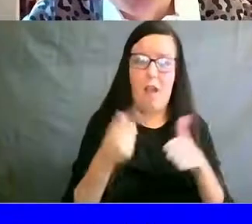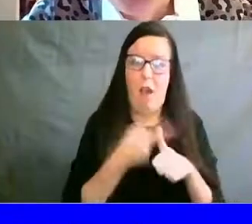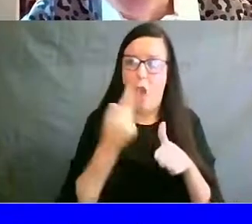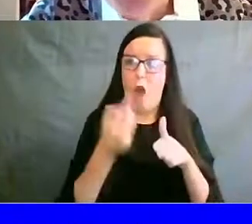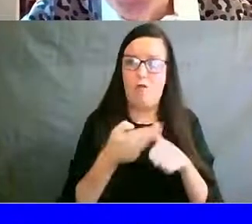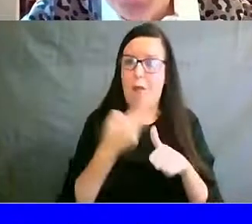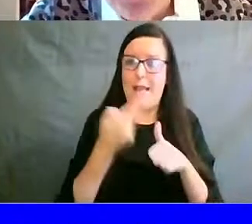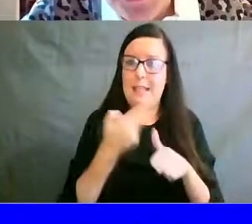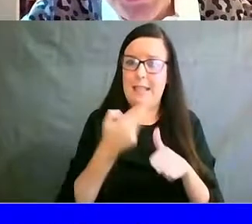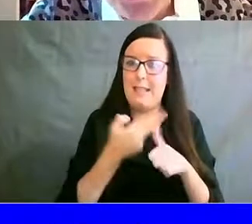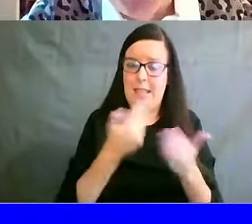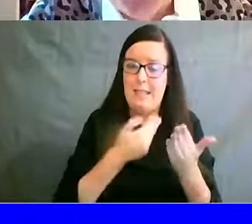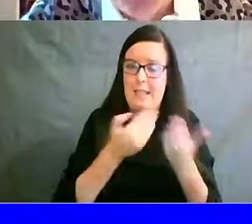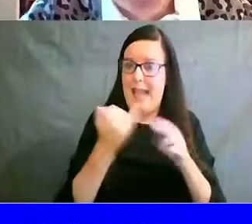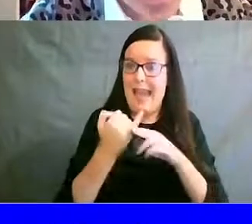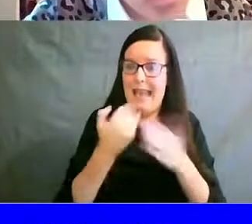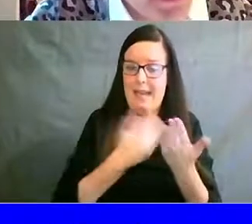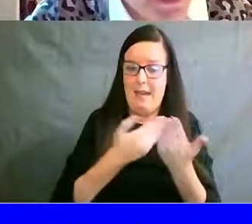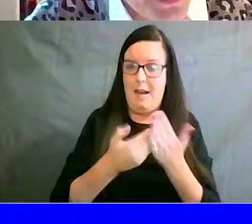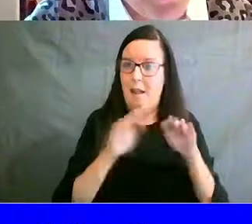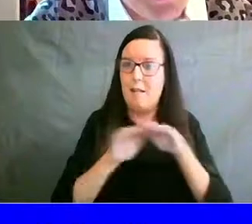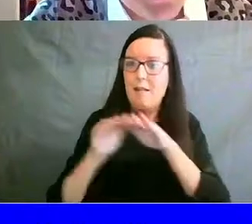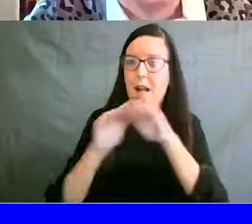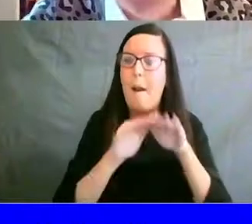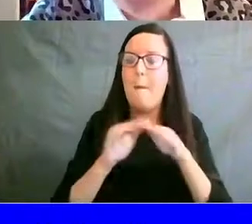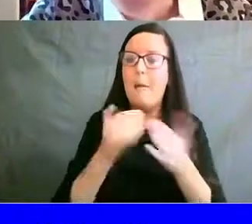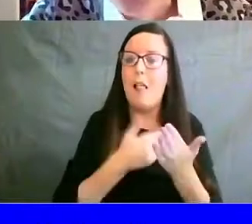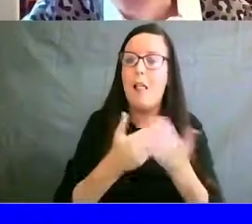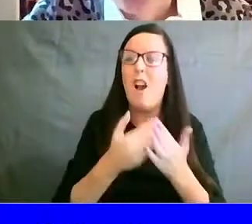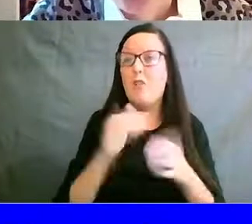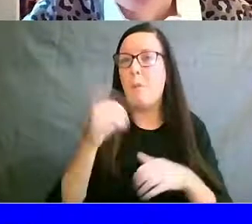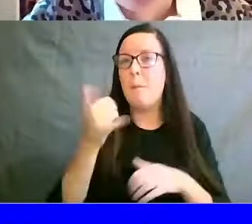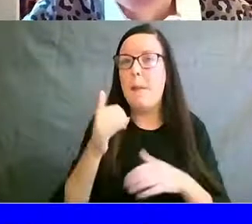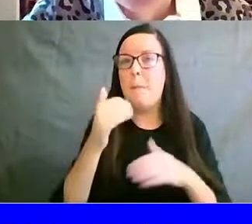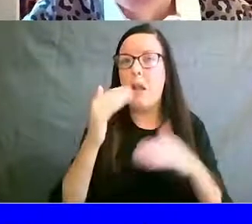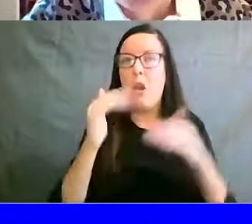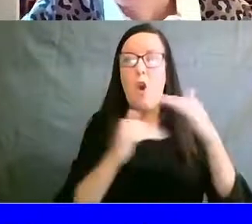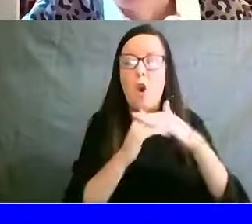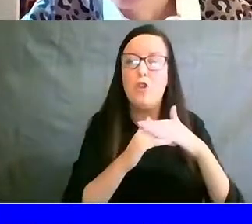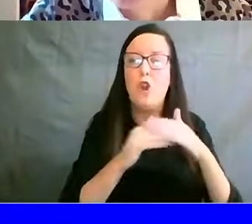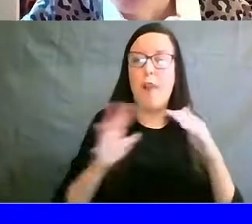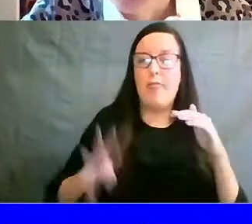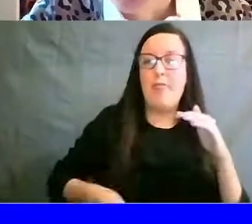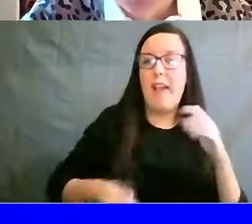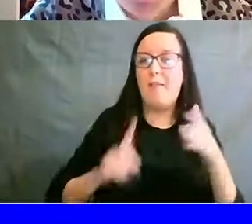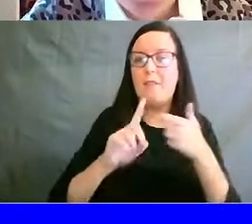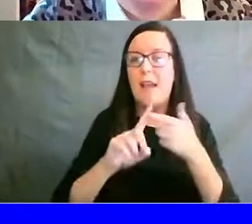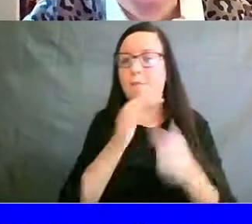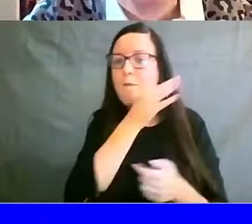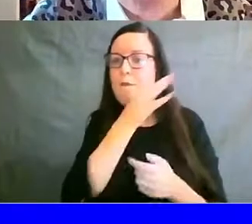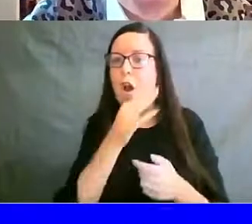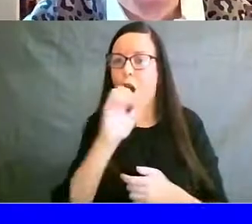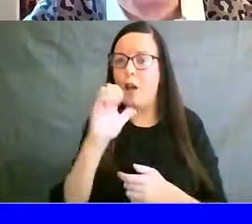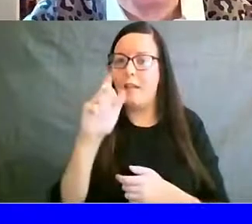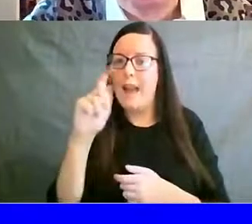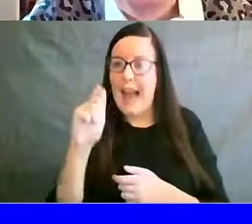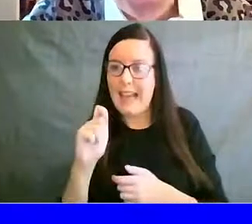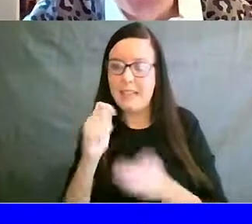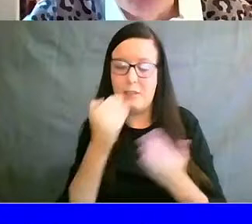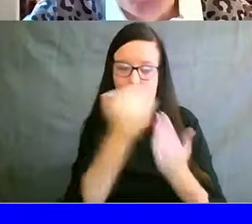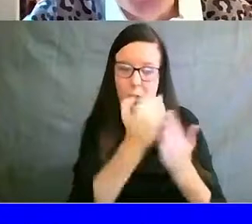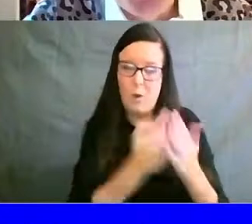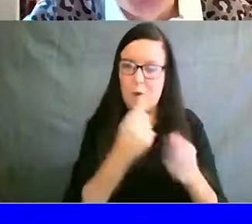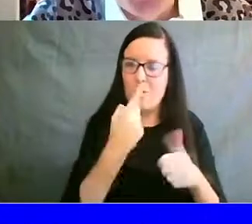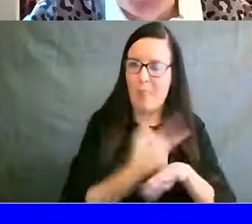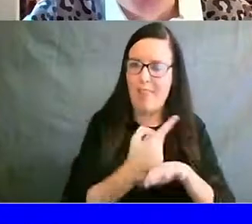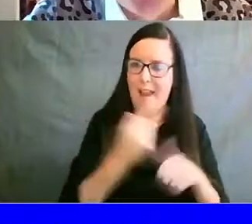and statute, such as an offence under the Theft and Fraud Offences Act, or an offence under the Non-Fatal Offences Act, an offence of assault. So